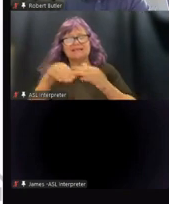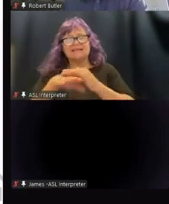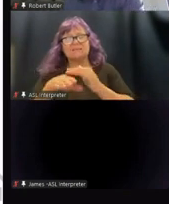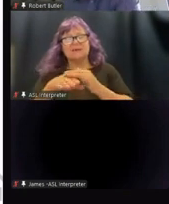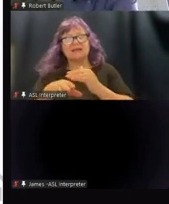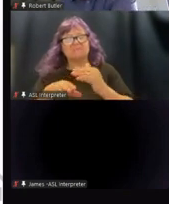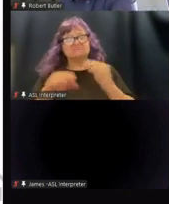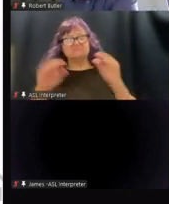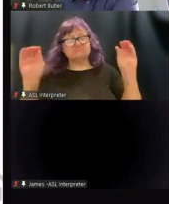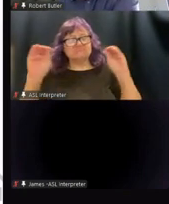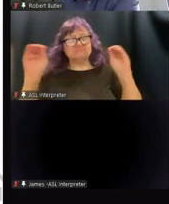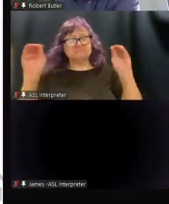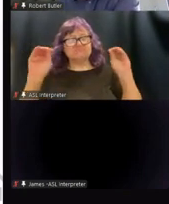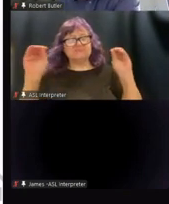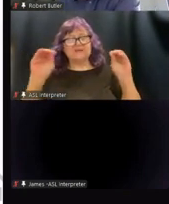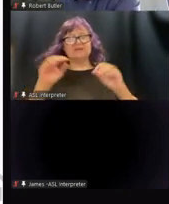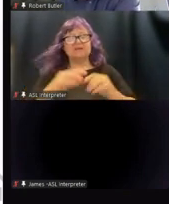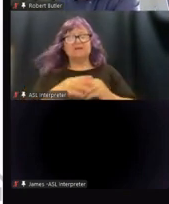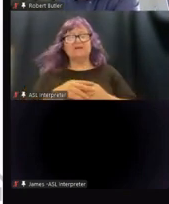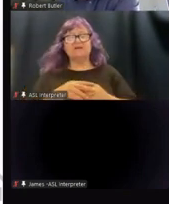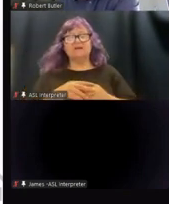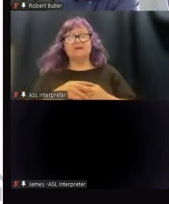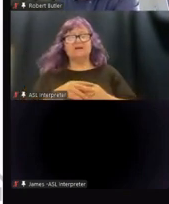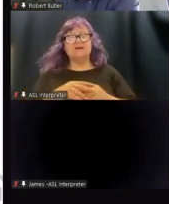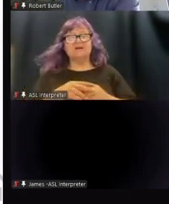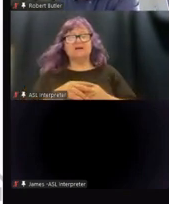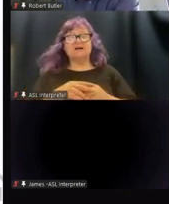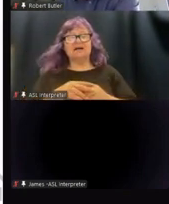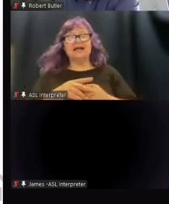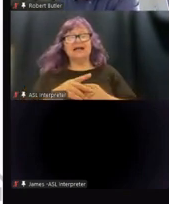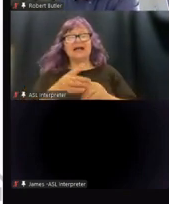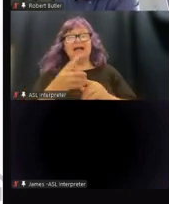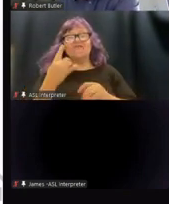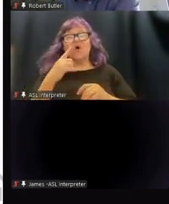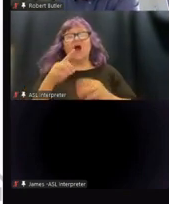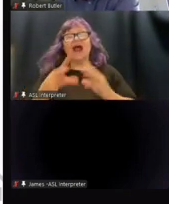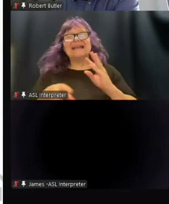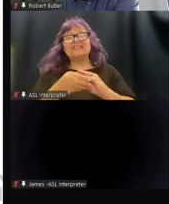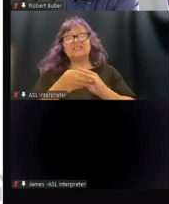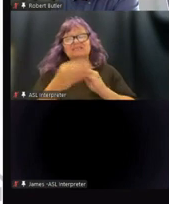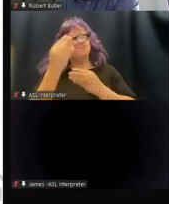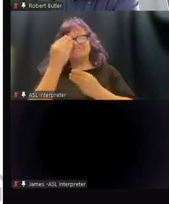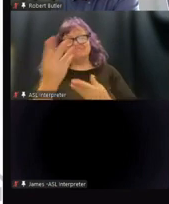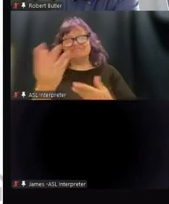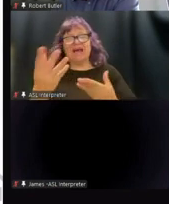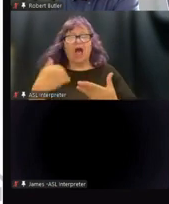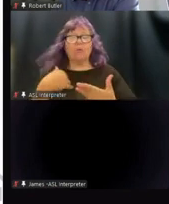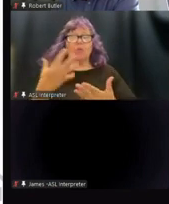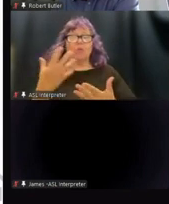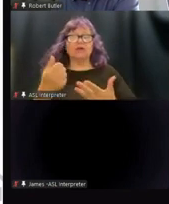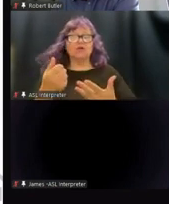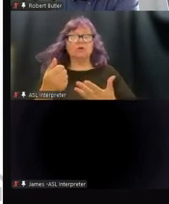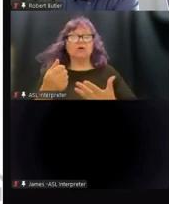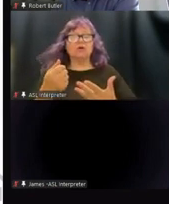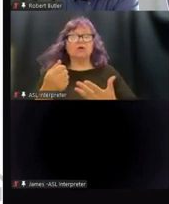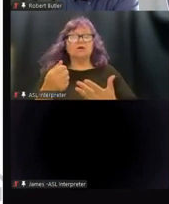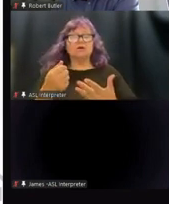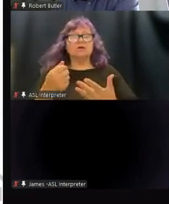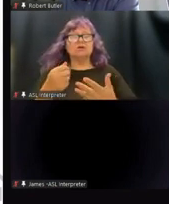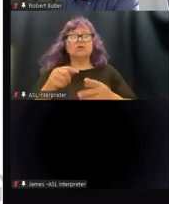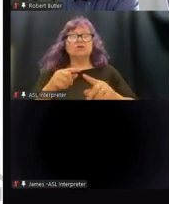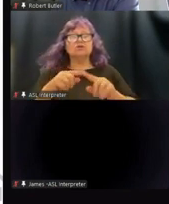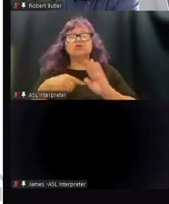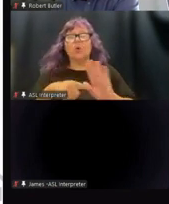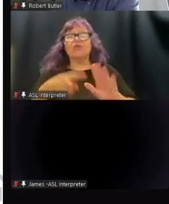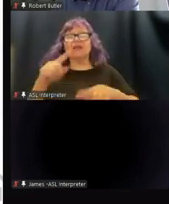whatsoever. Next slide. And just for additional context, I want to walk through the different types